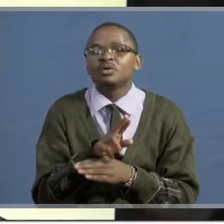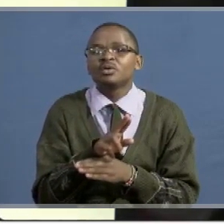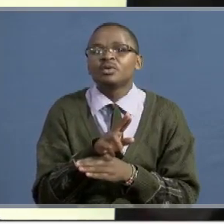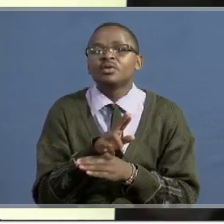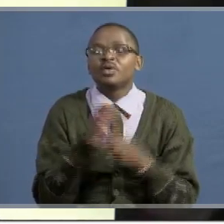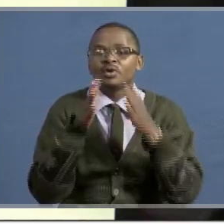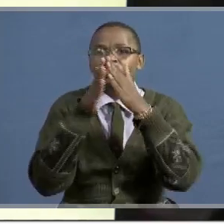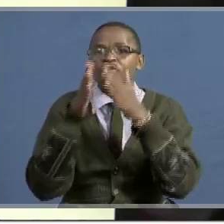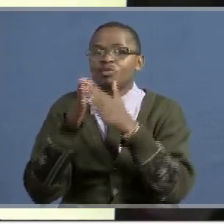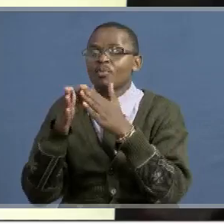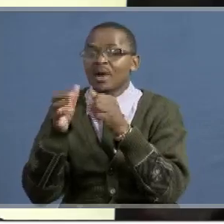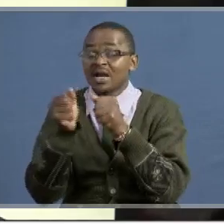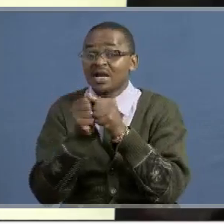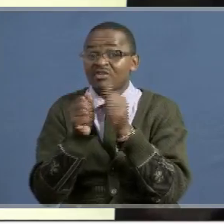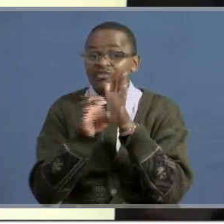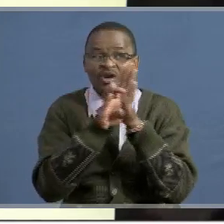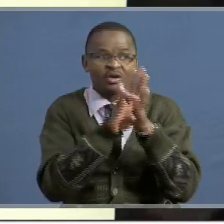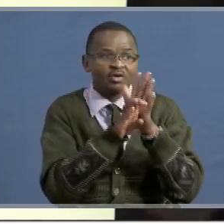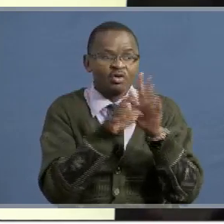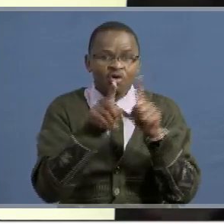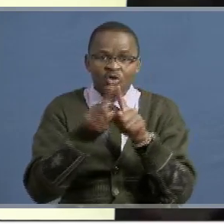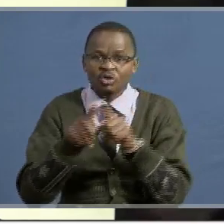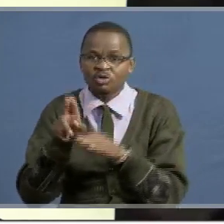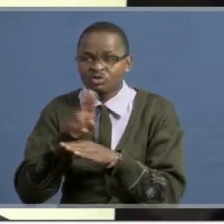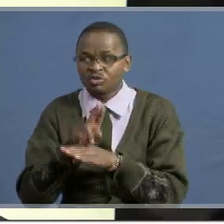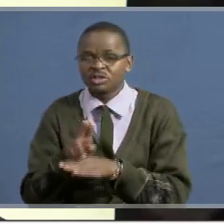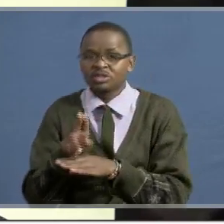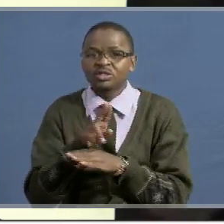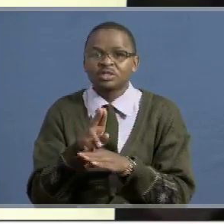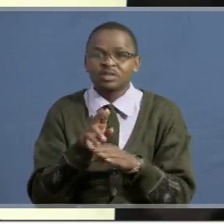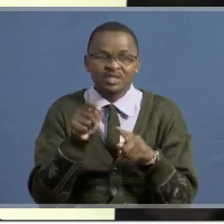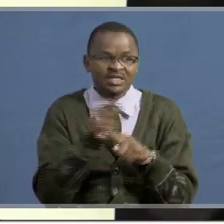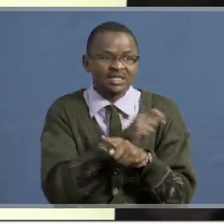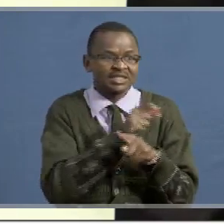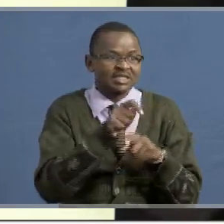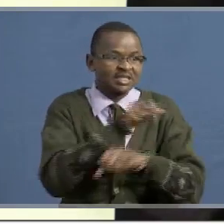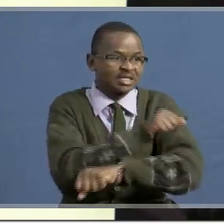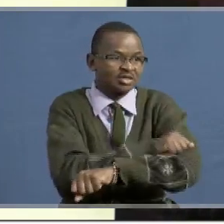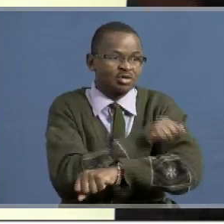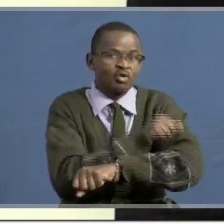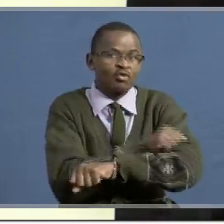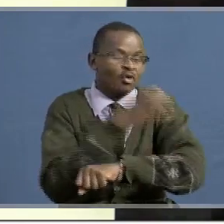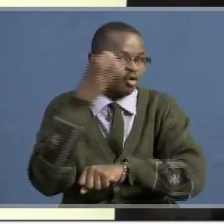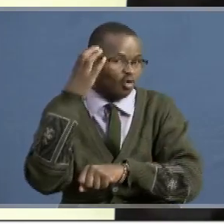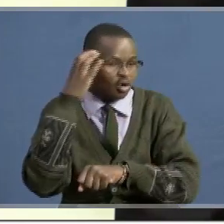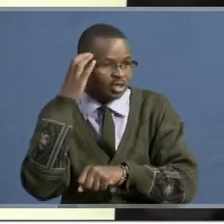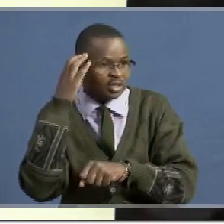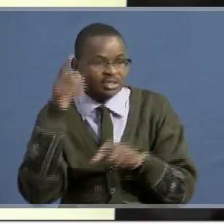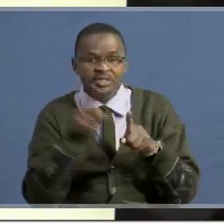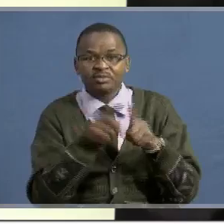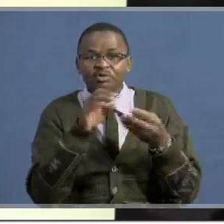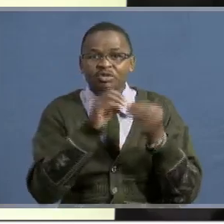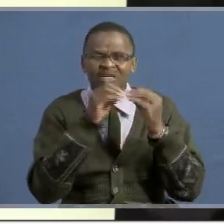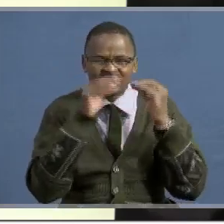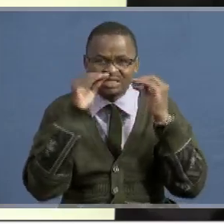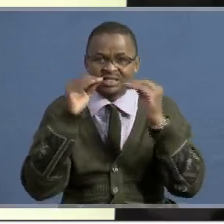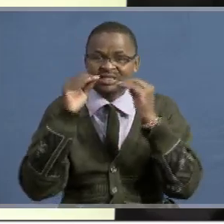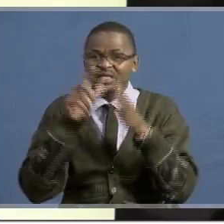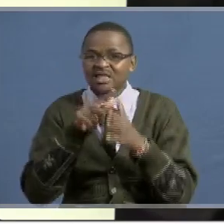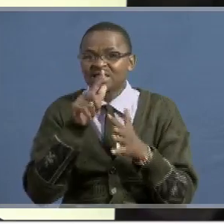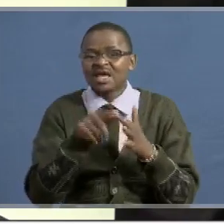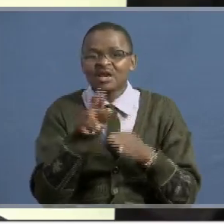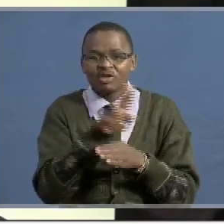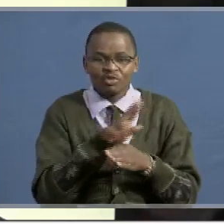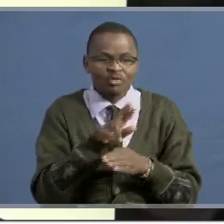Kumi initiatives, for instance. They are also using the training schools, the training colleges, they're using that to create awareness. Then they're